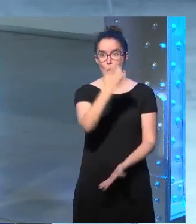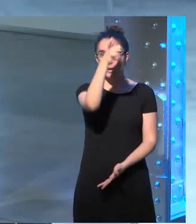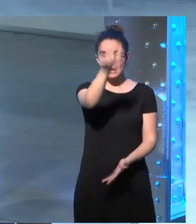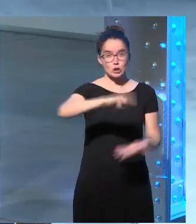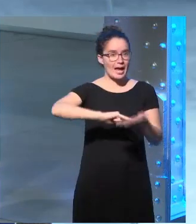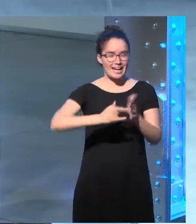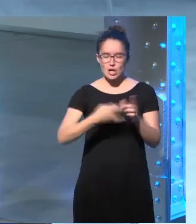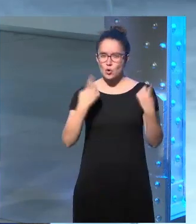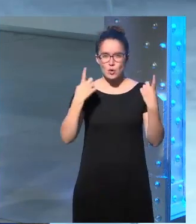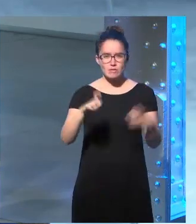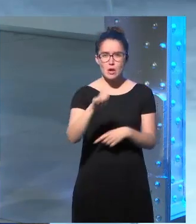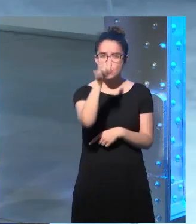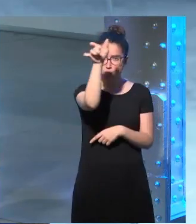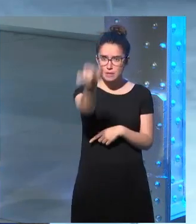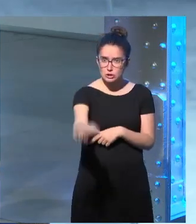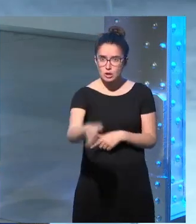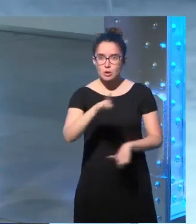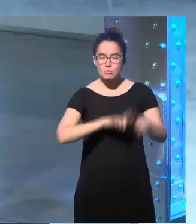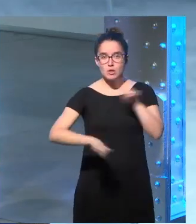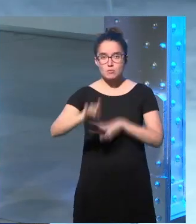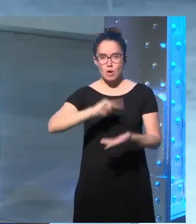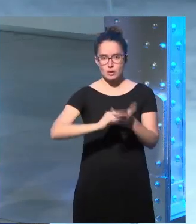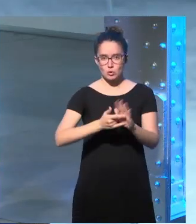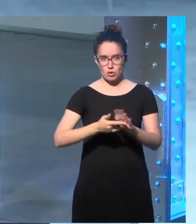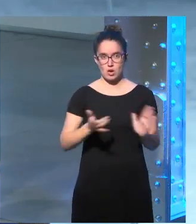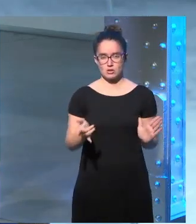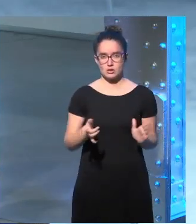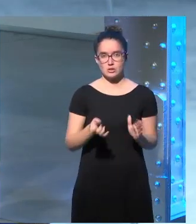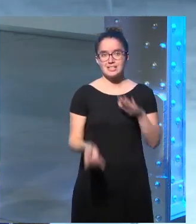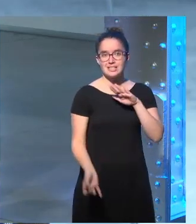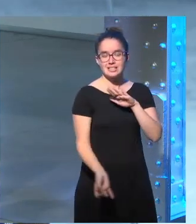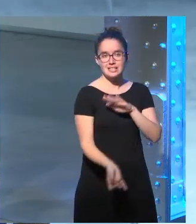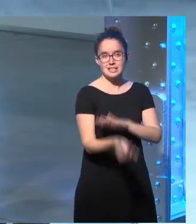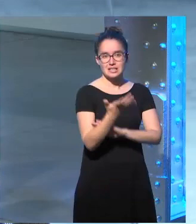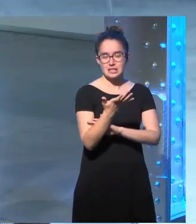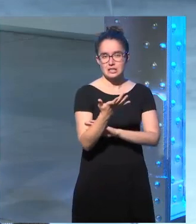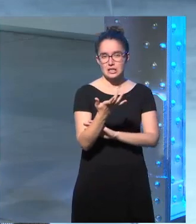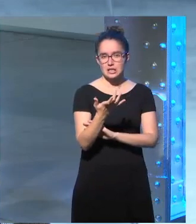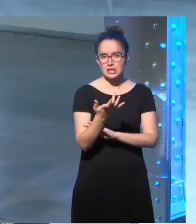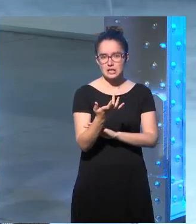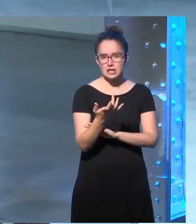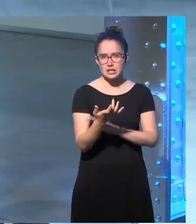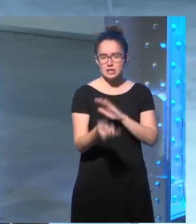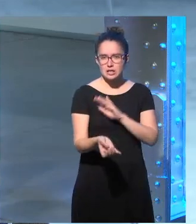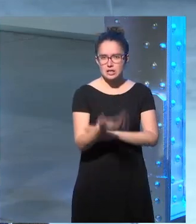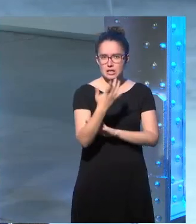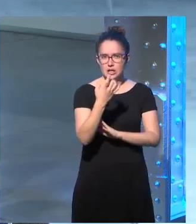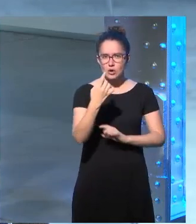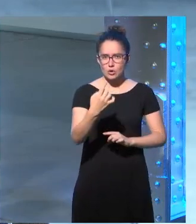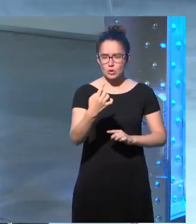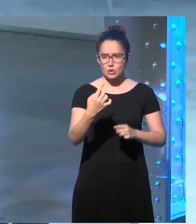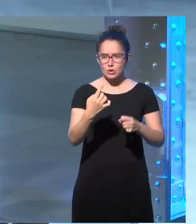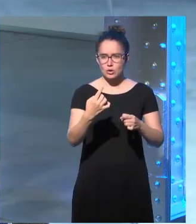so they thought, can there be an engineer in the world? And they created